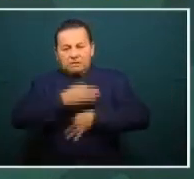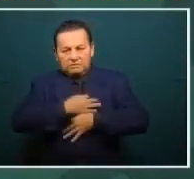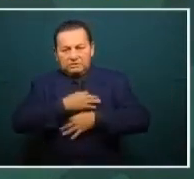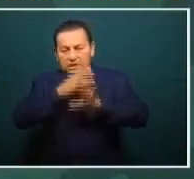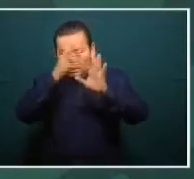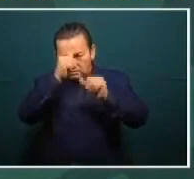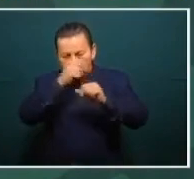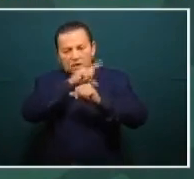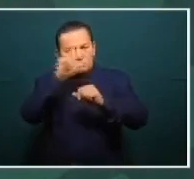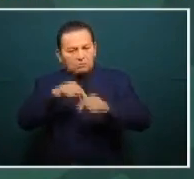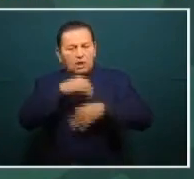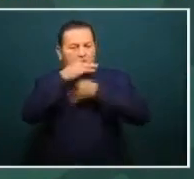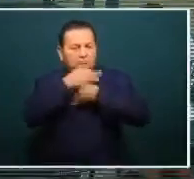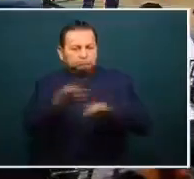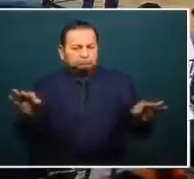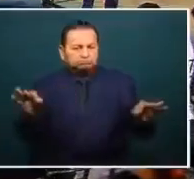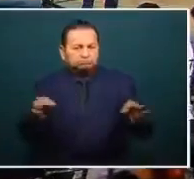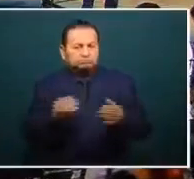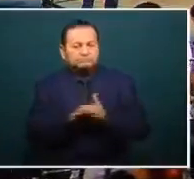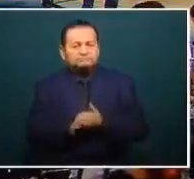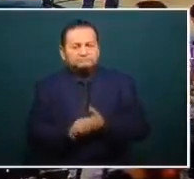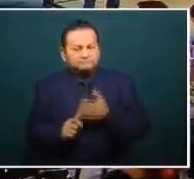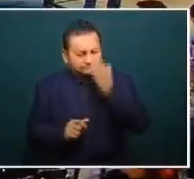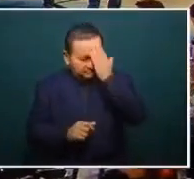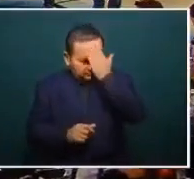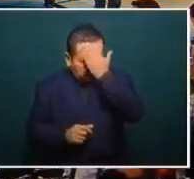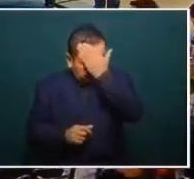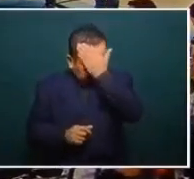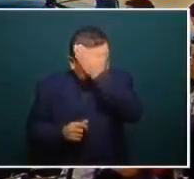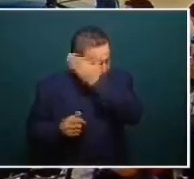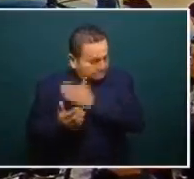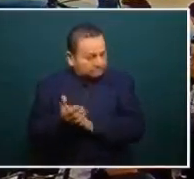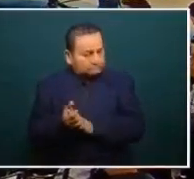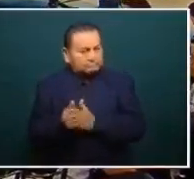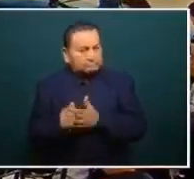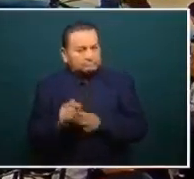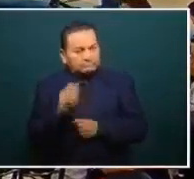So we will wait for it to be informed, and then we'll let them know.